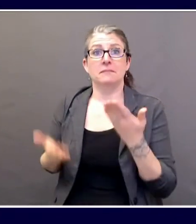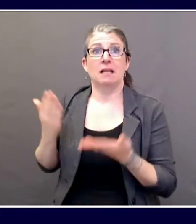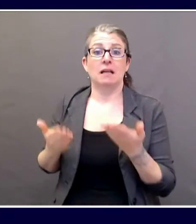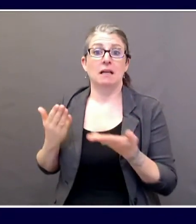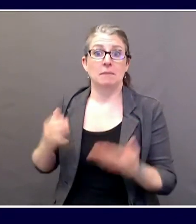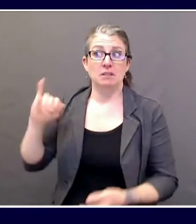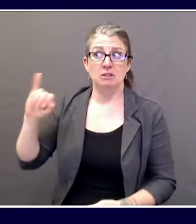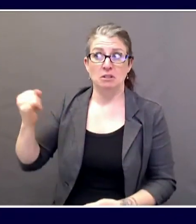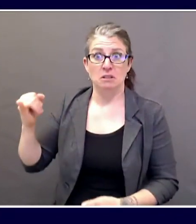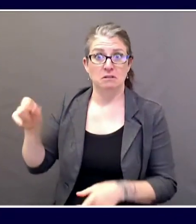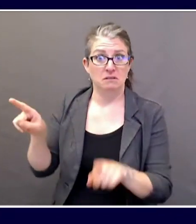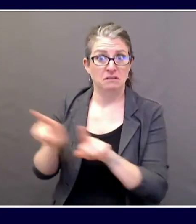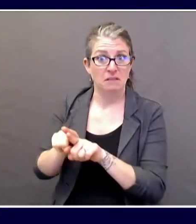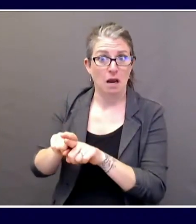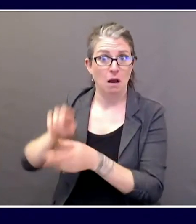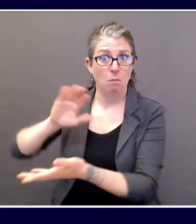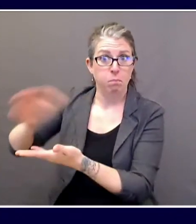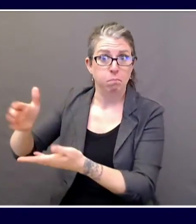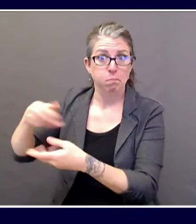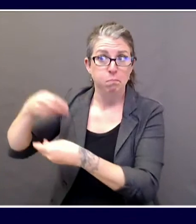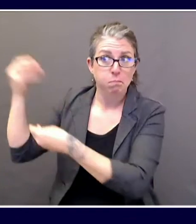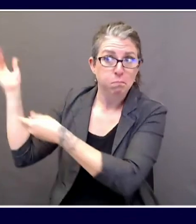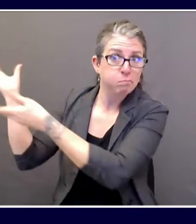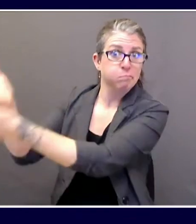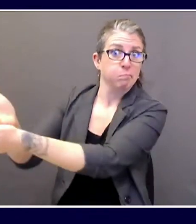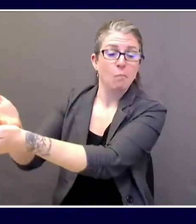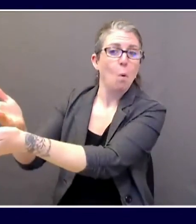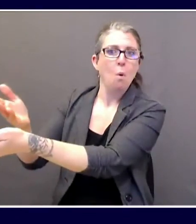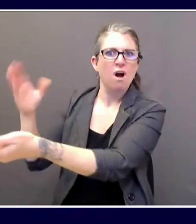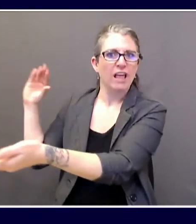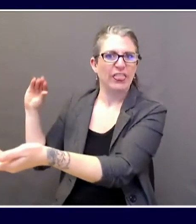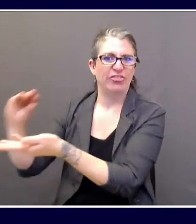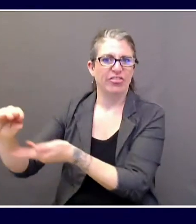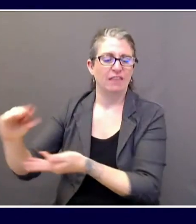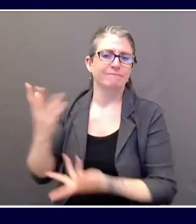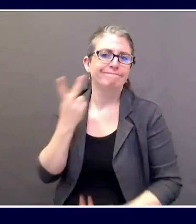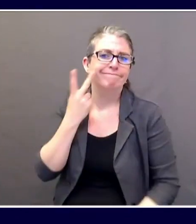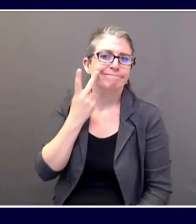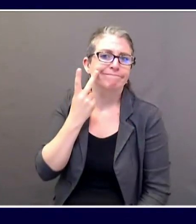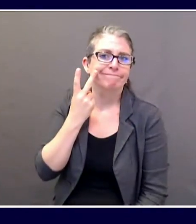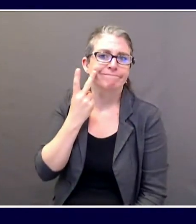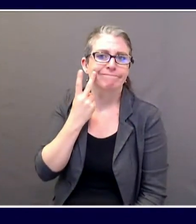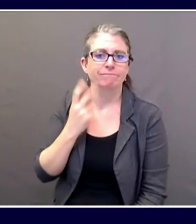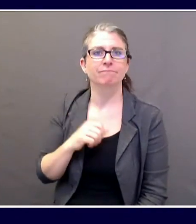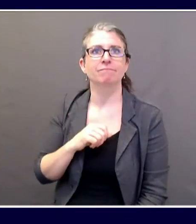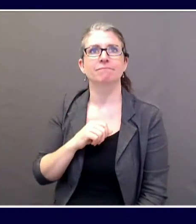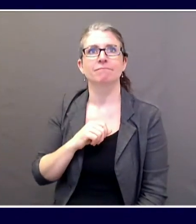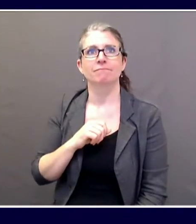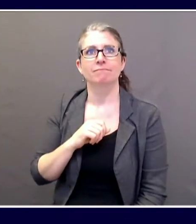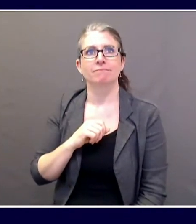are getting. To put it differently, more folks want vaccine than we've got for them right now.